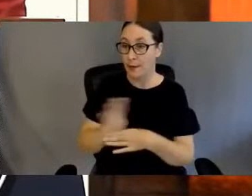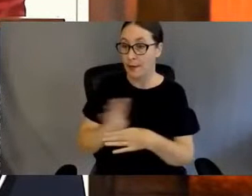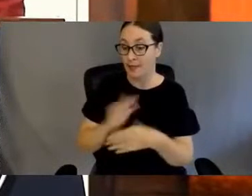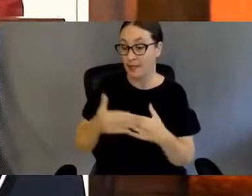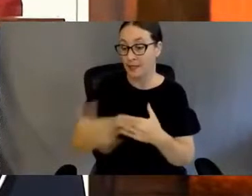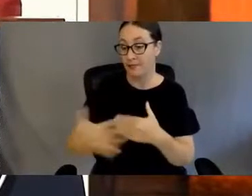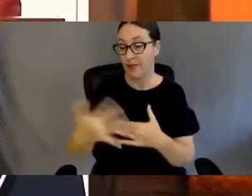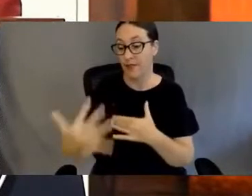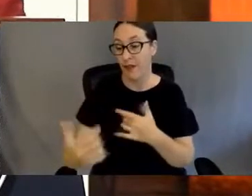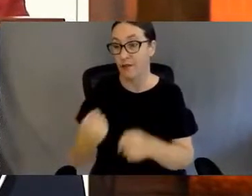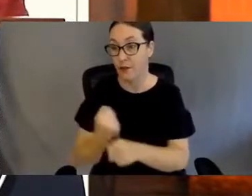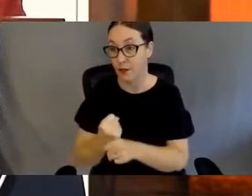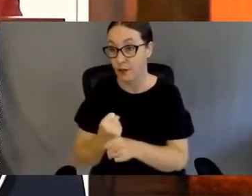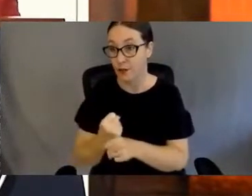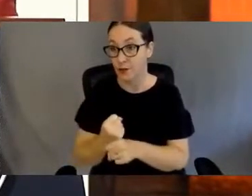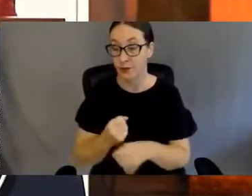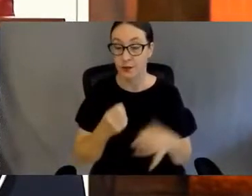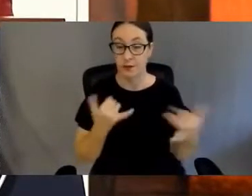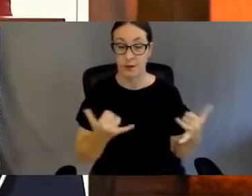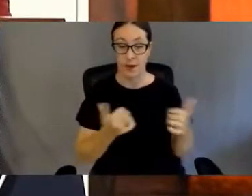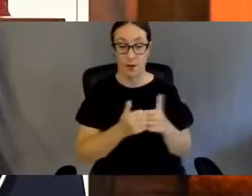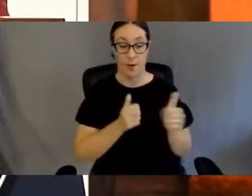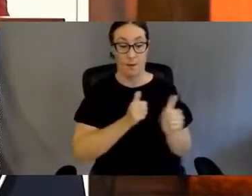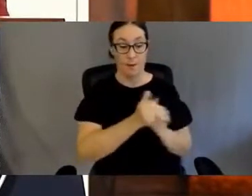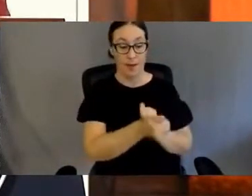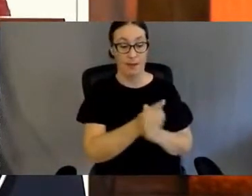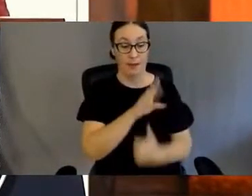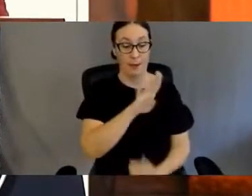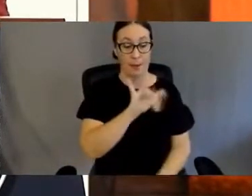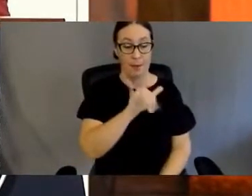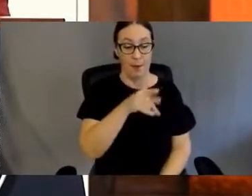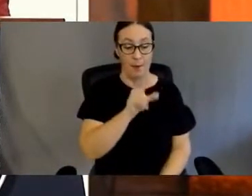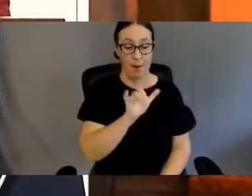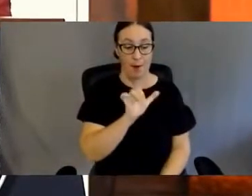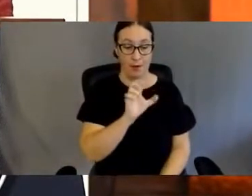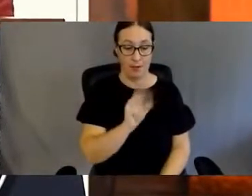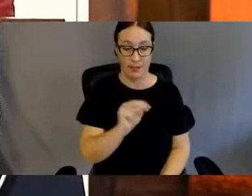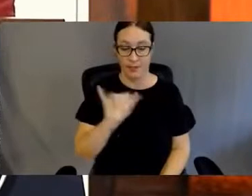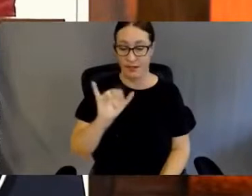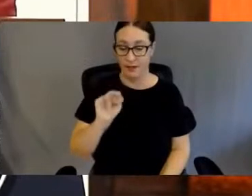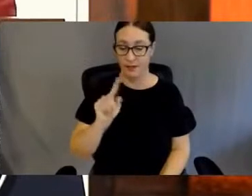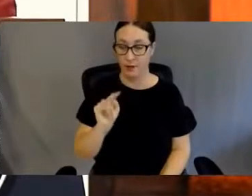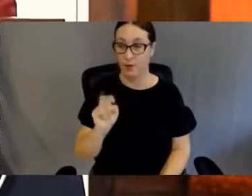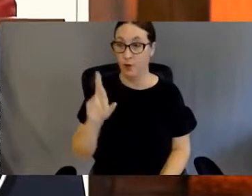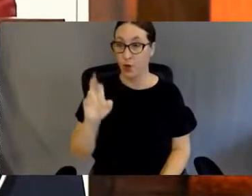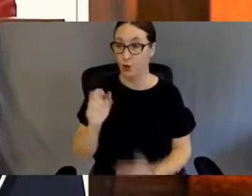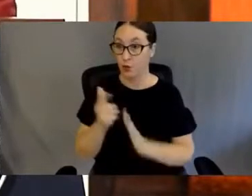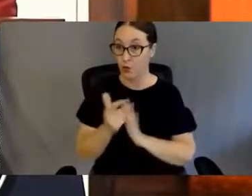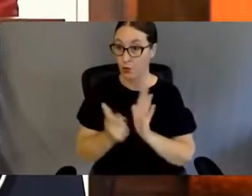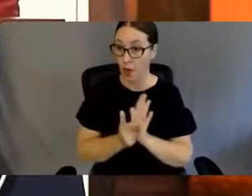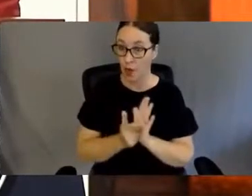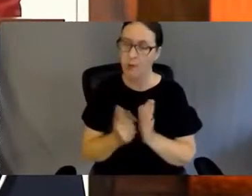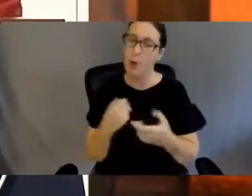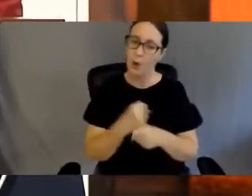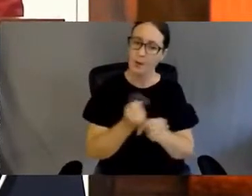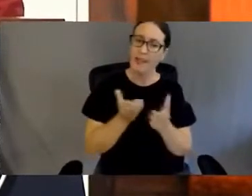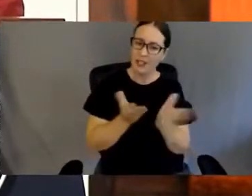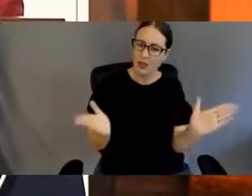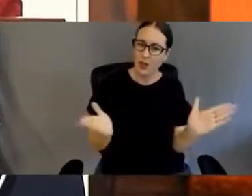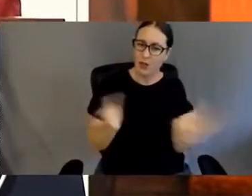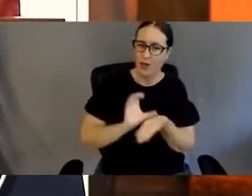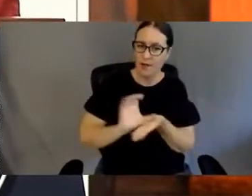with the passage of the bipartisan infrastructure law, we're making generational investments in our physical